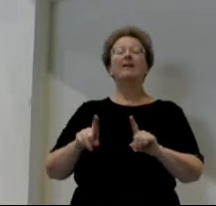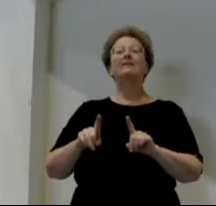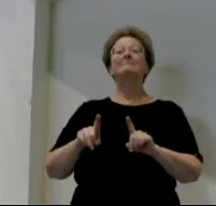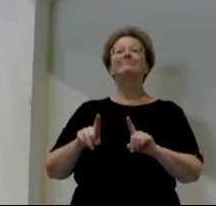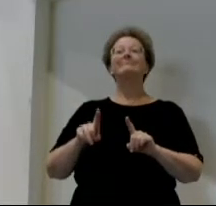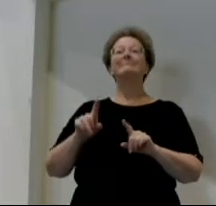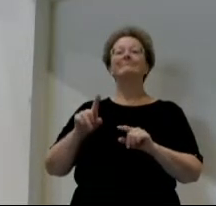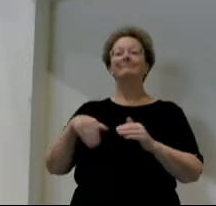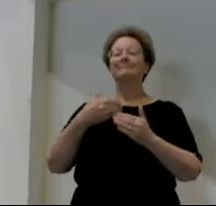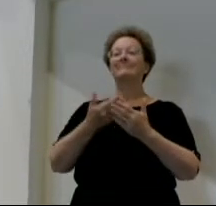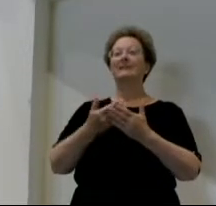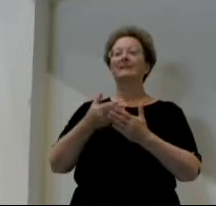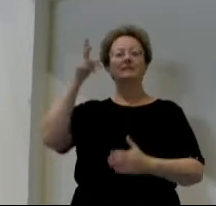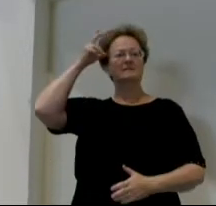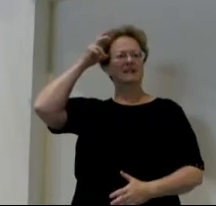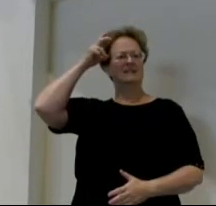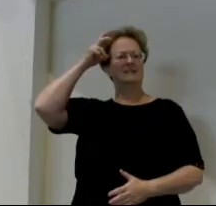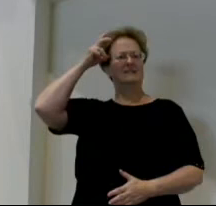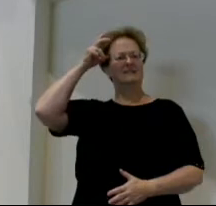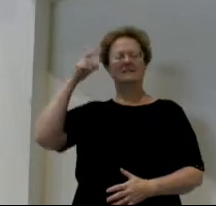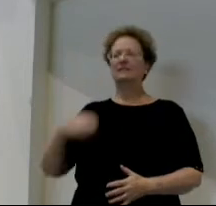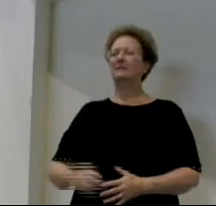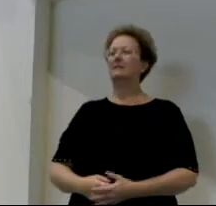Why don't you eat from that fruit? Well, we can't, because the day